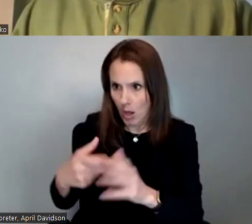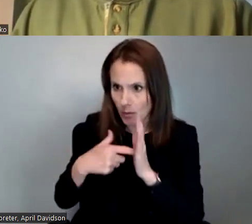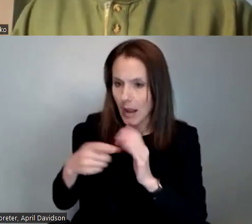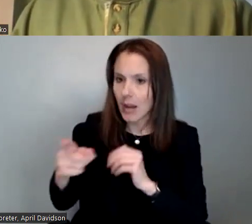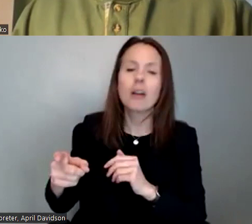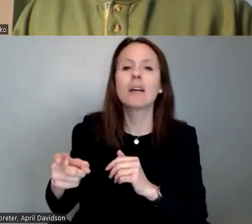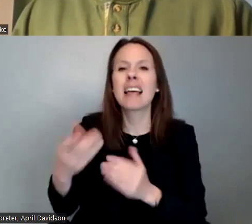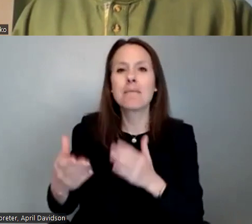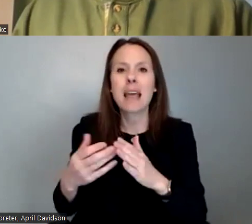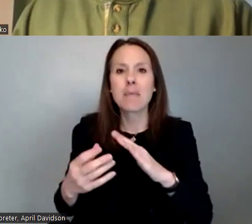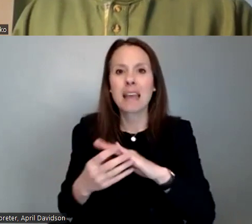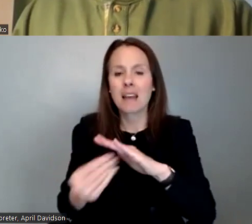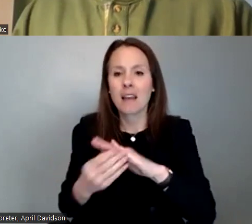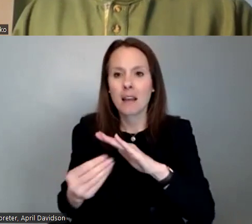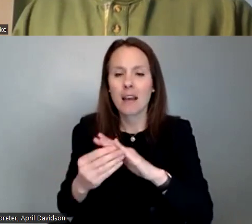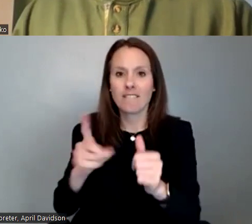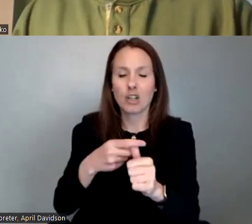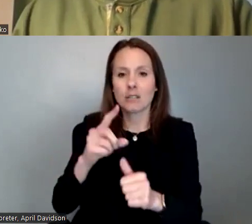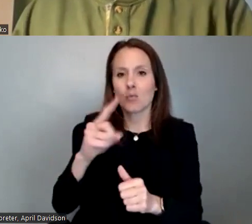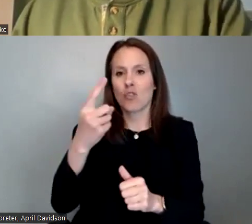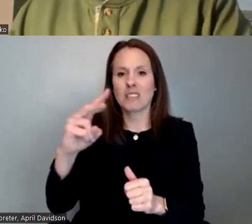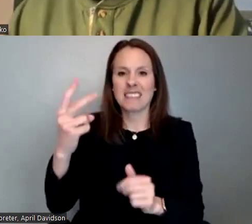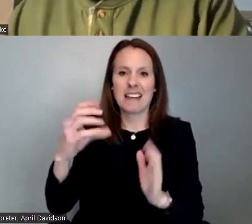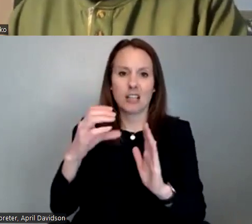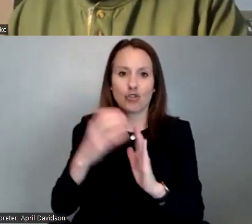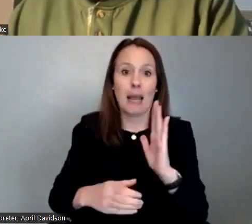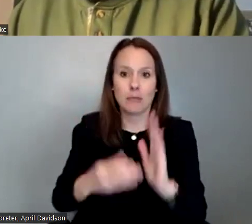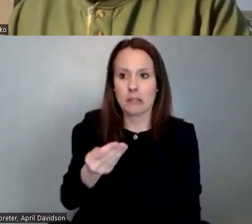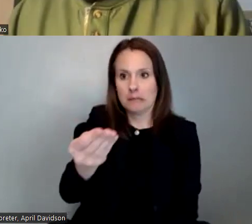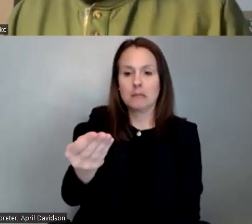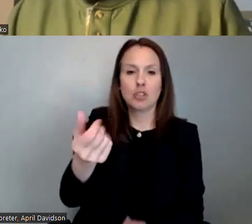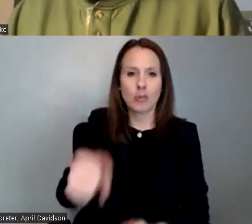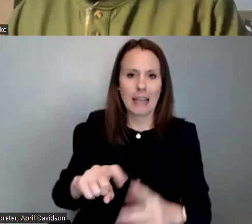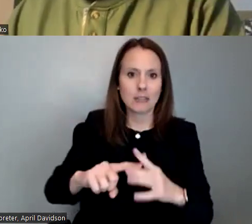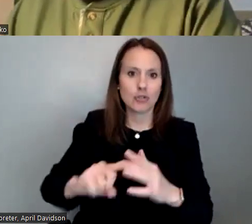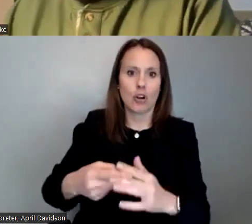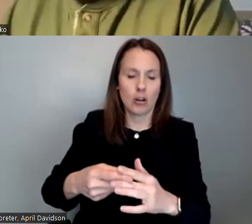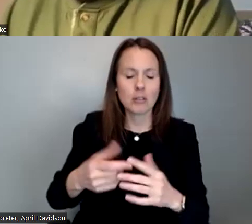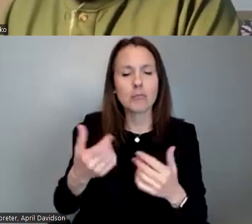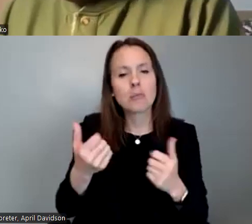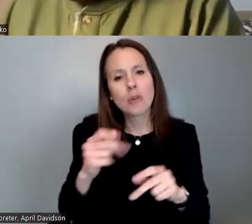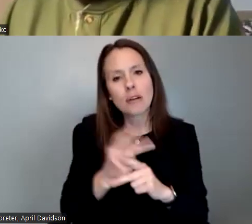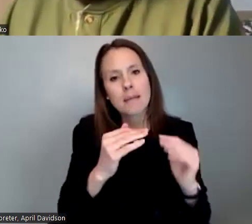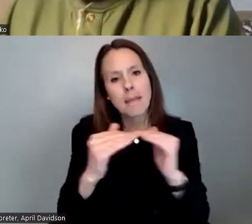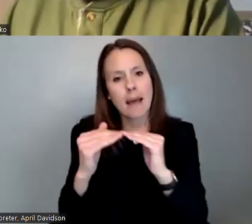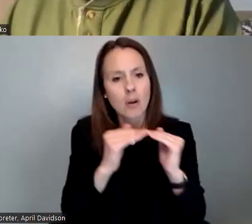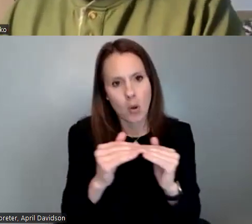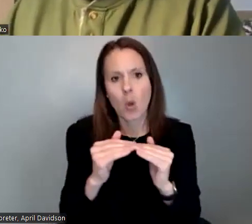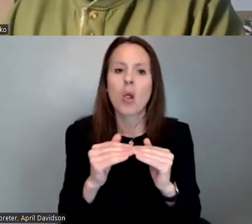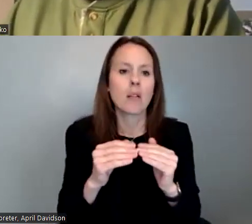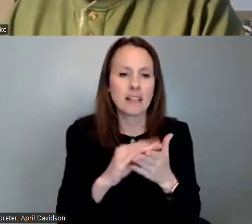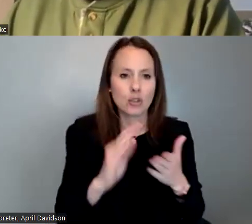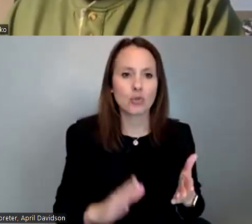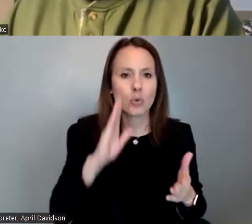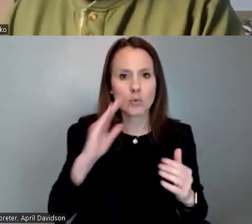two or whatever the rest of the class is needing in that moment. We try to keep it as equitable as possible, that they're right there with the rest of the